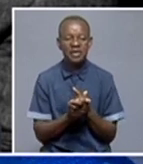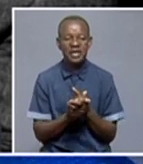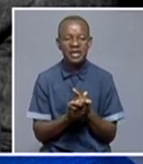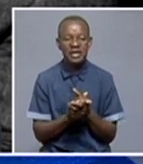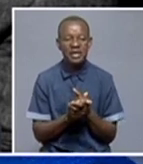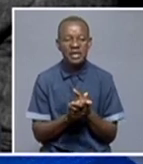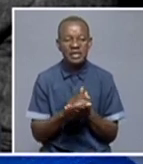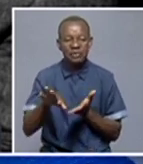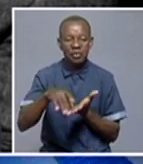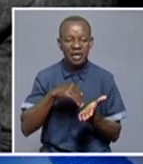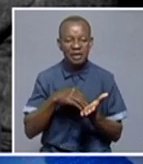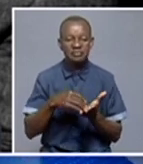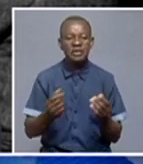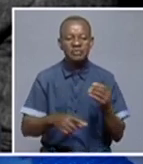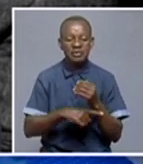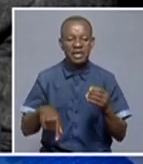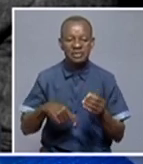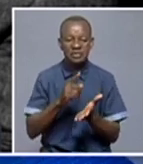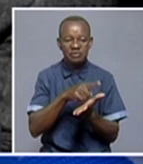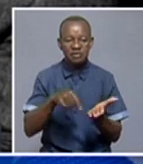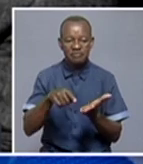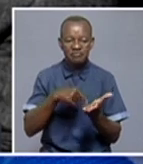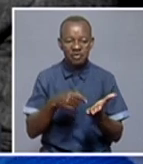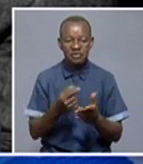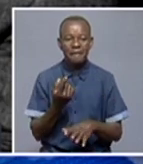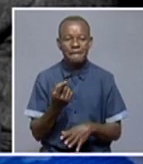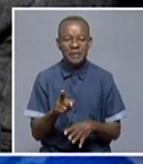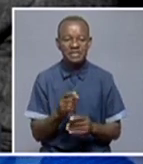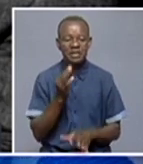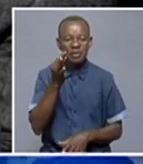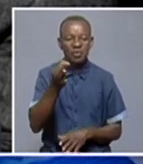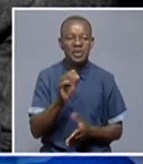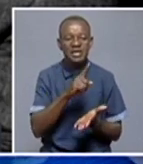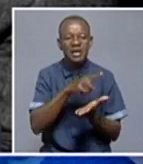how, as they haven't provided those details. But at this point in time, it's all eyes on the DRC.